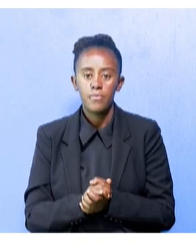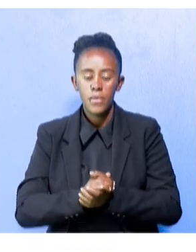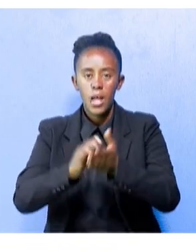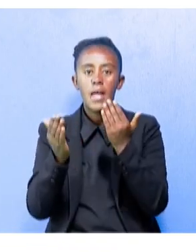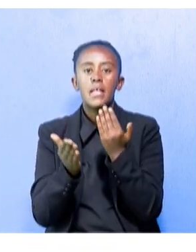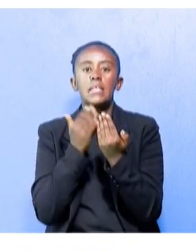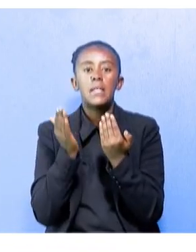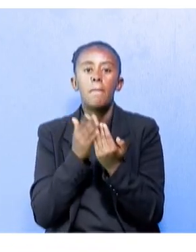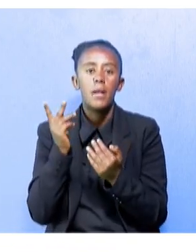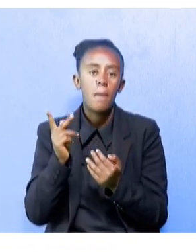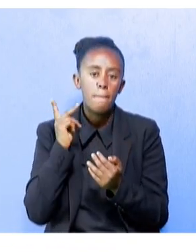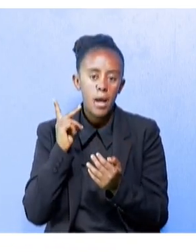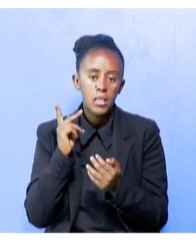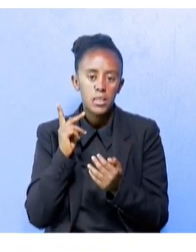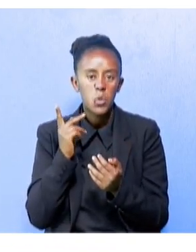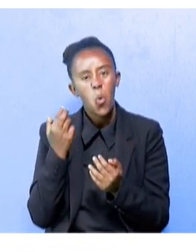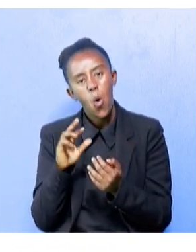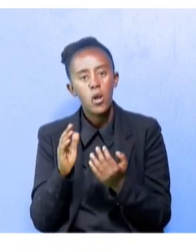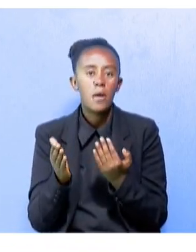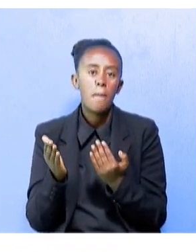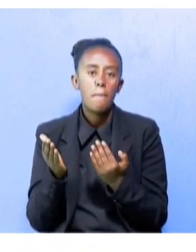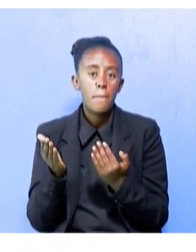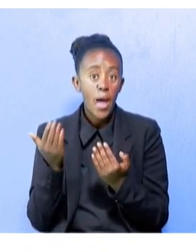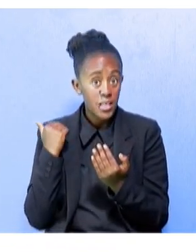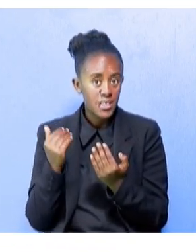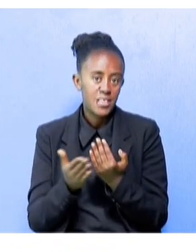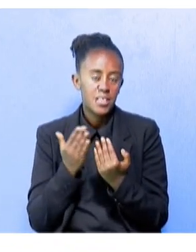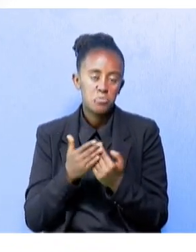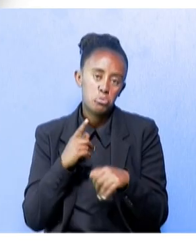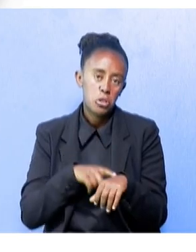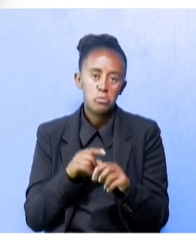Simple past or past simple.